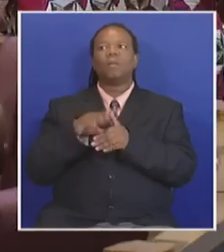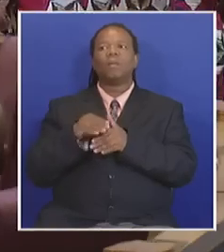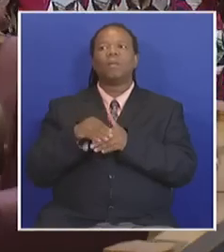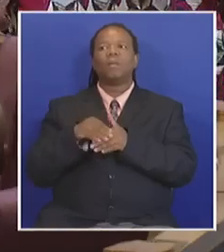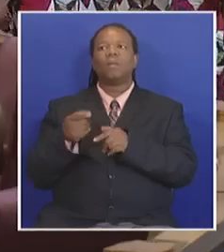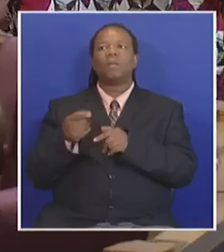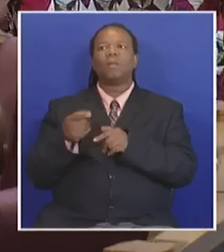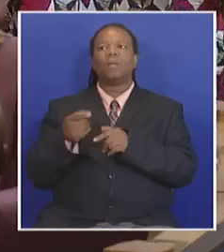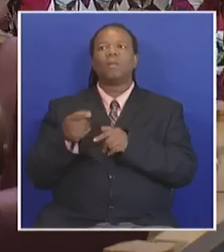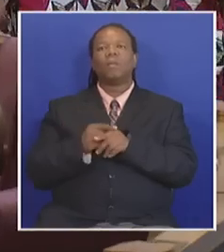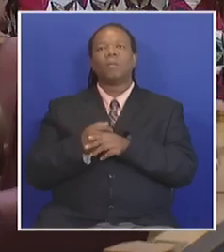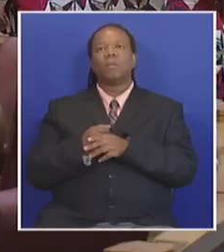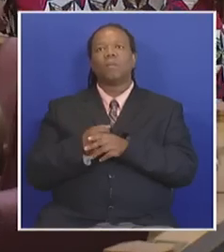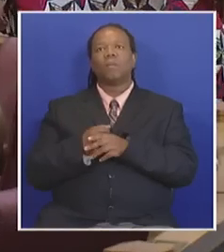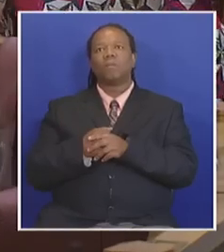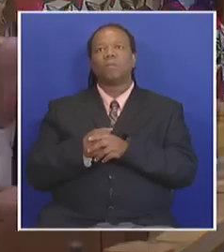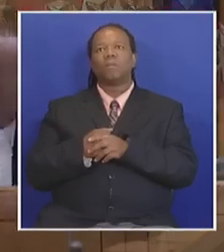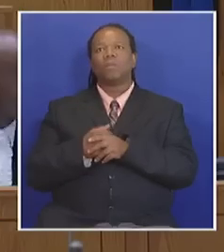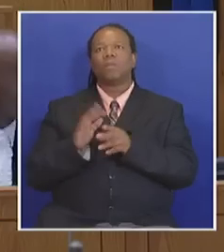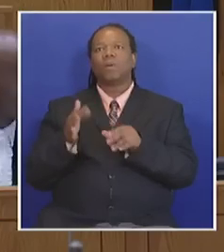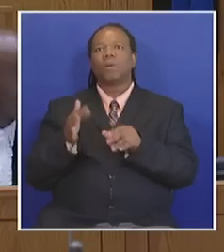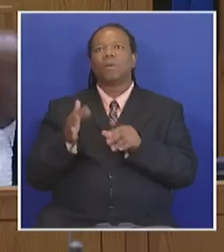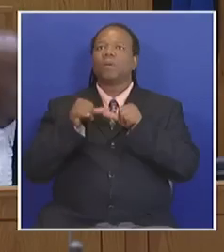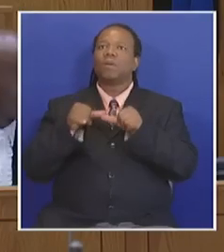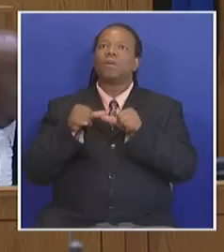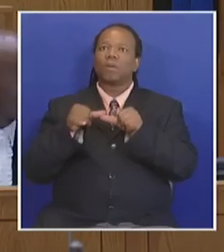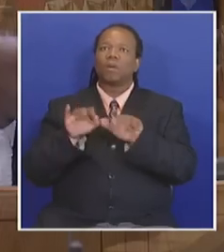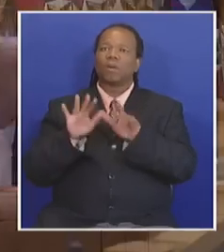Manopole. I will sustain your point. Singling out,